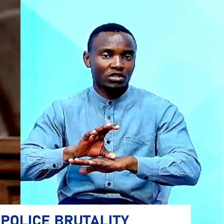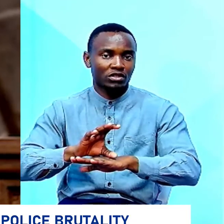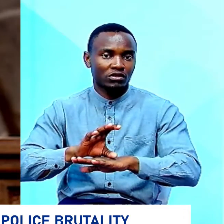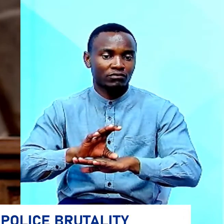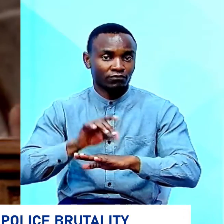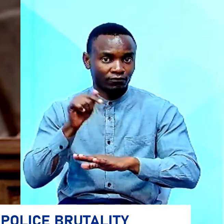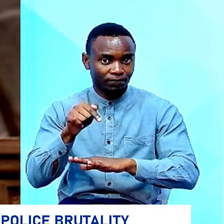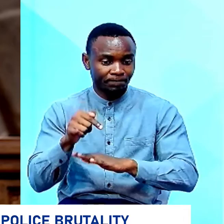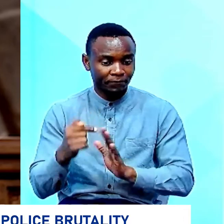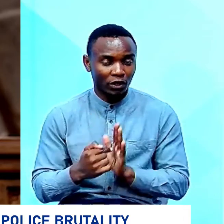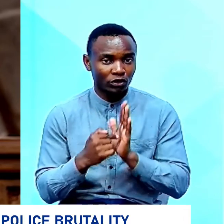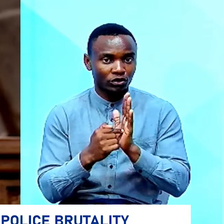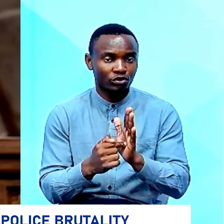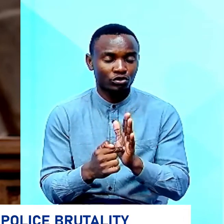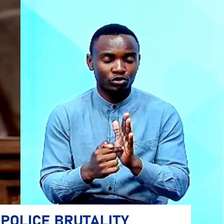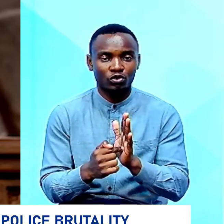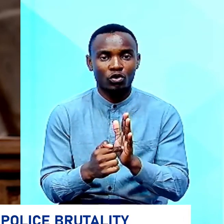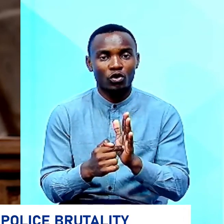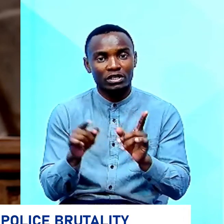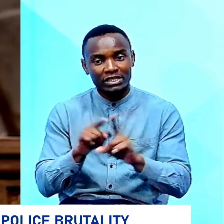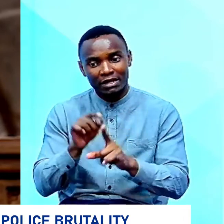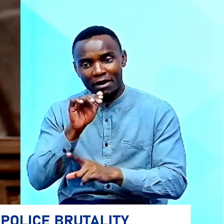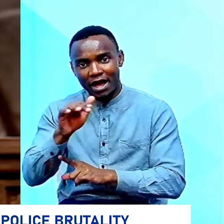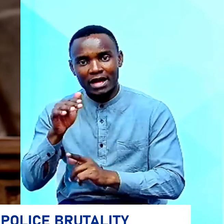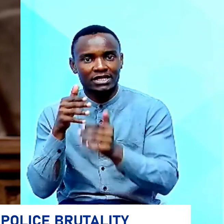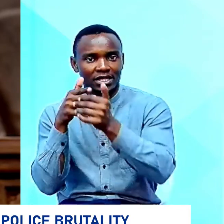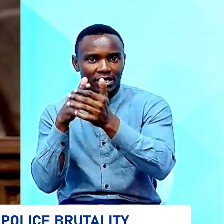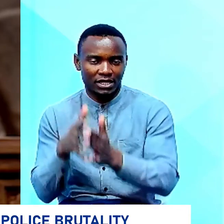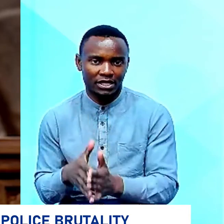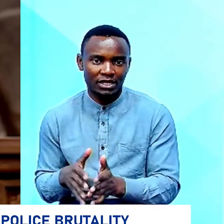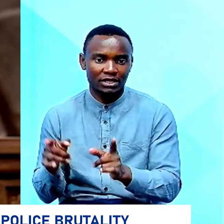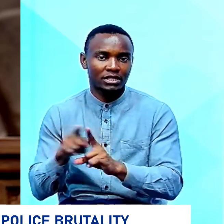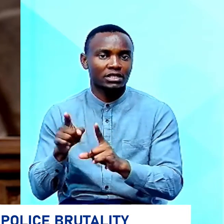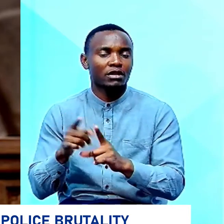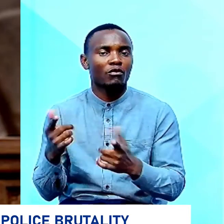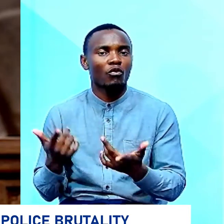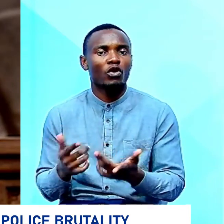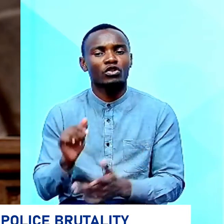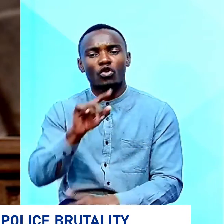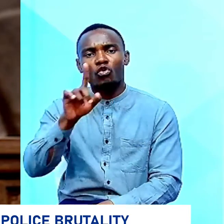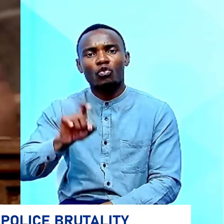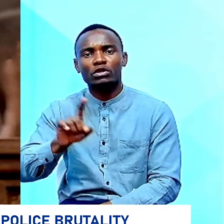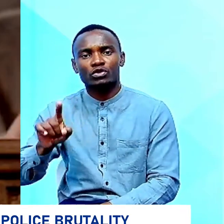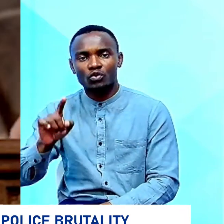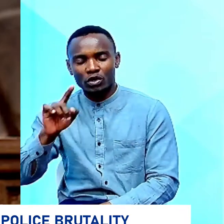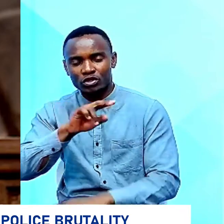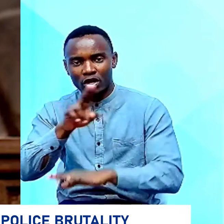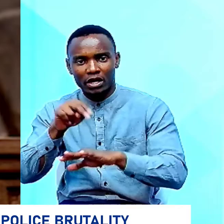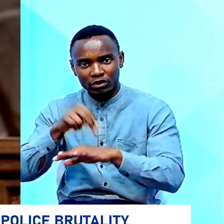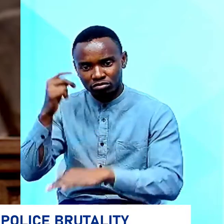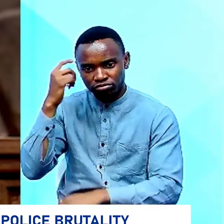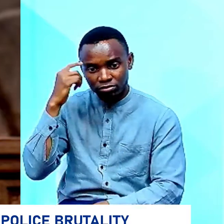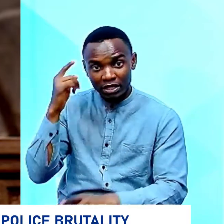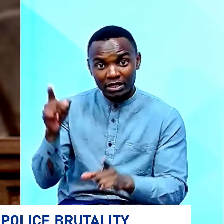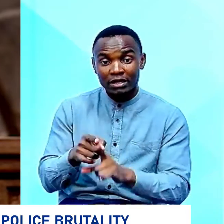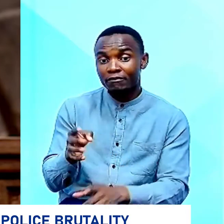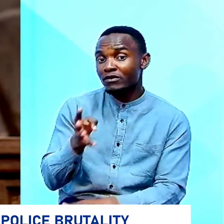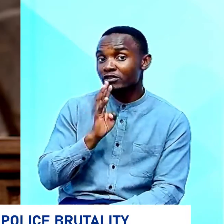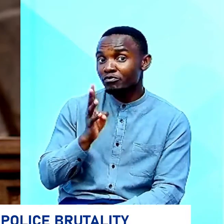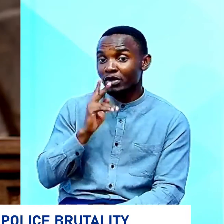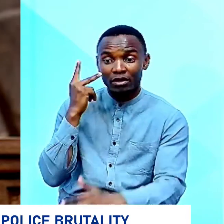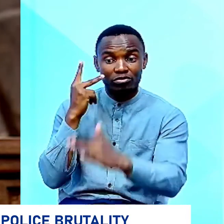compass that holds the leaders accountable and shapes the national conscience. Speaking prophetically does come with